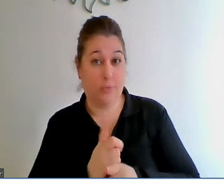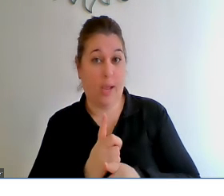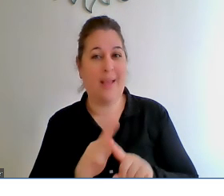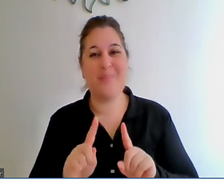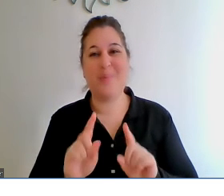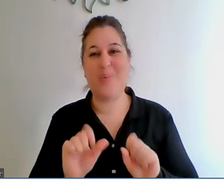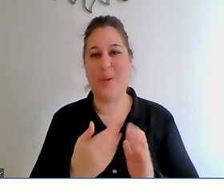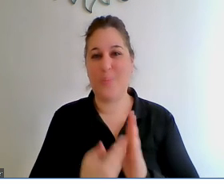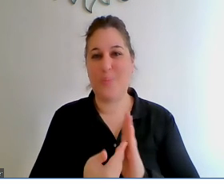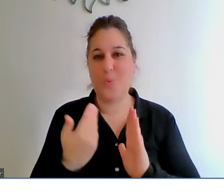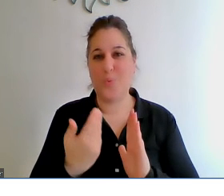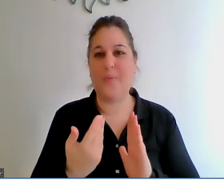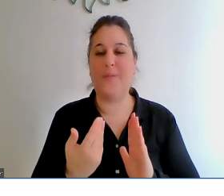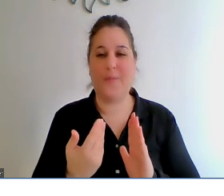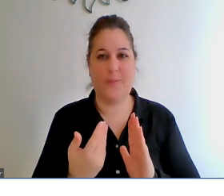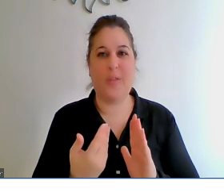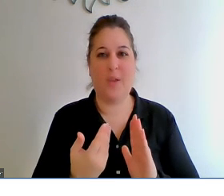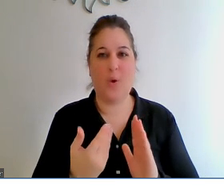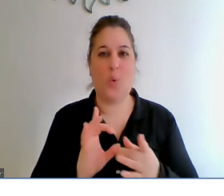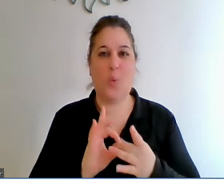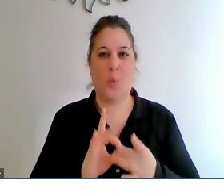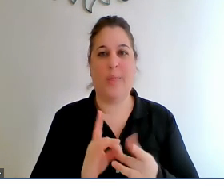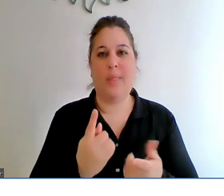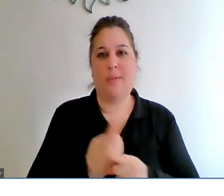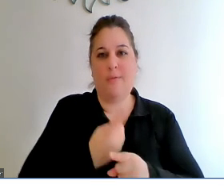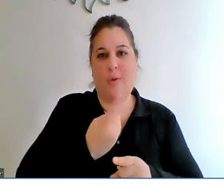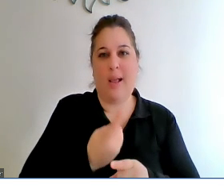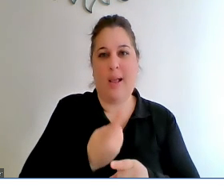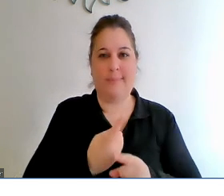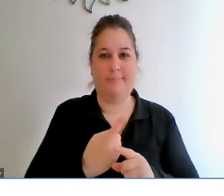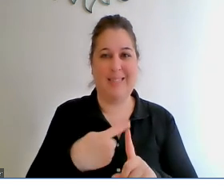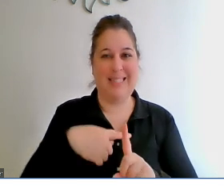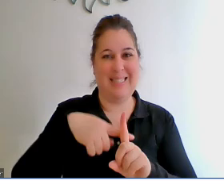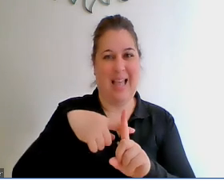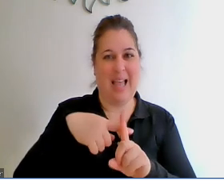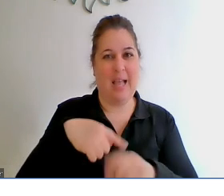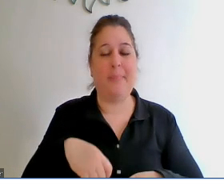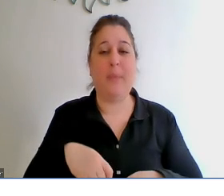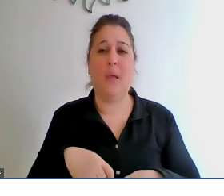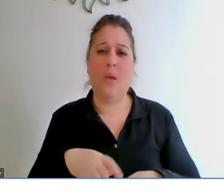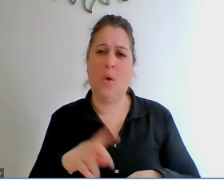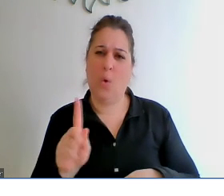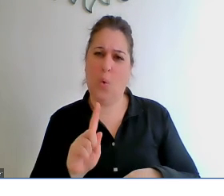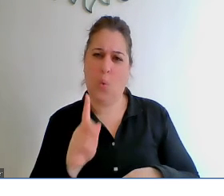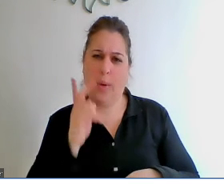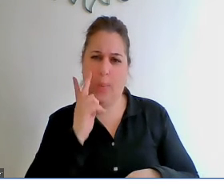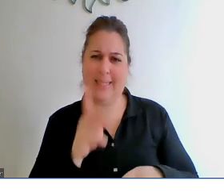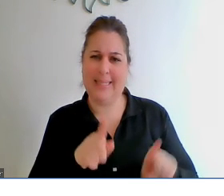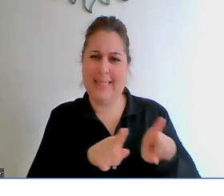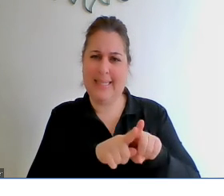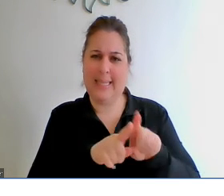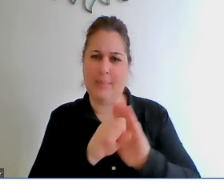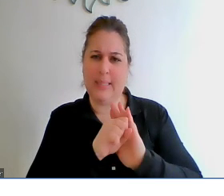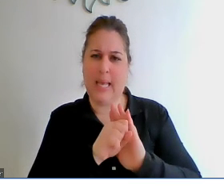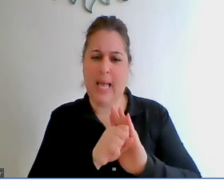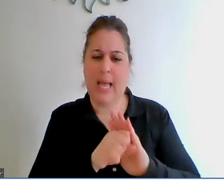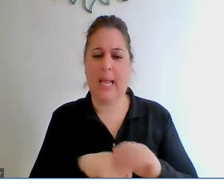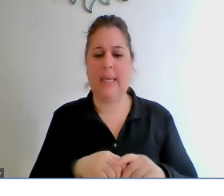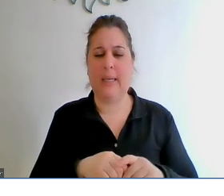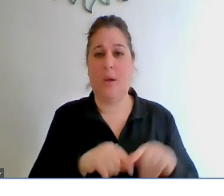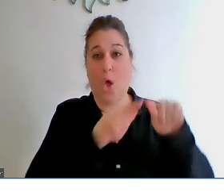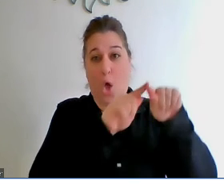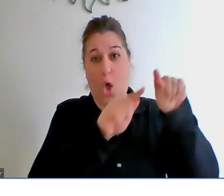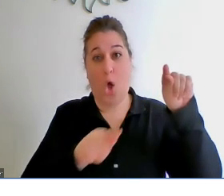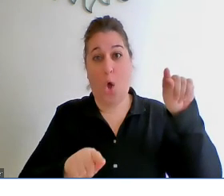36. Okay, let's prove it using this in terms of signs. Okay, it's the same sign. Where do I see same